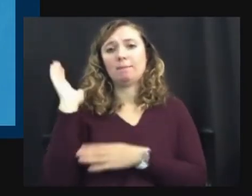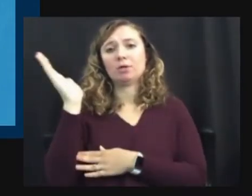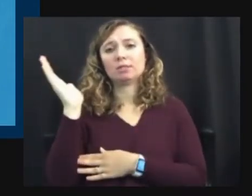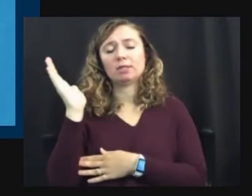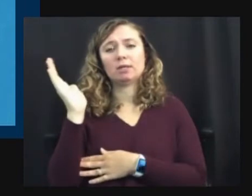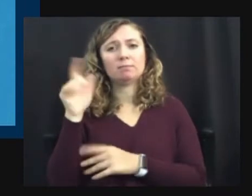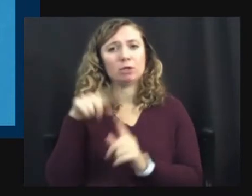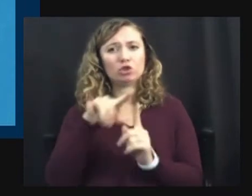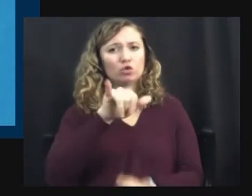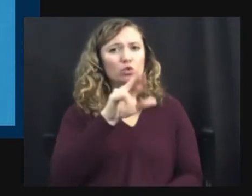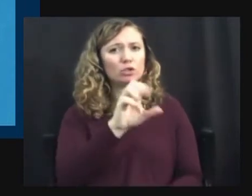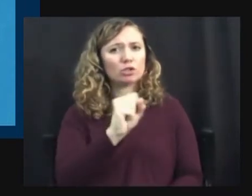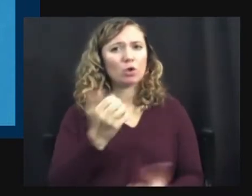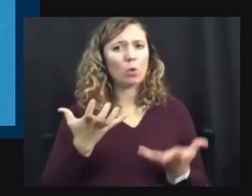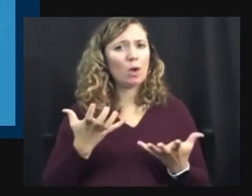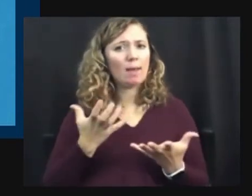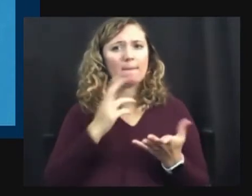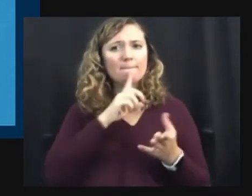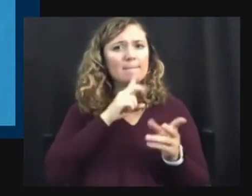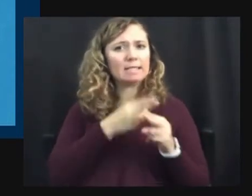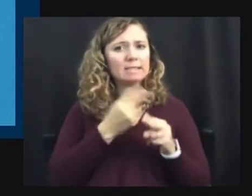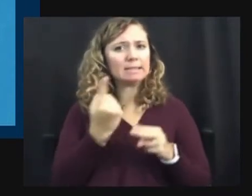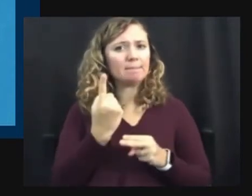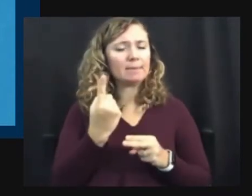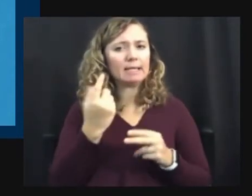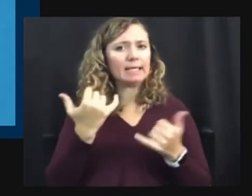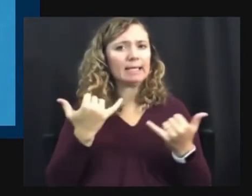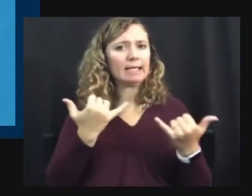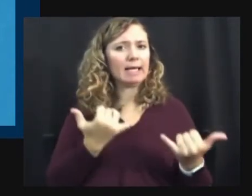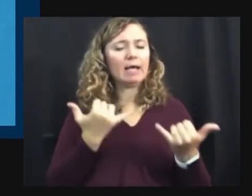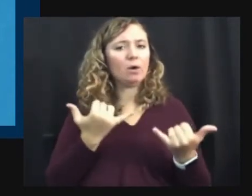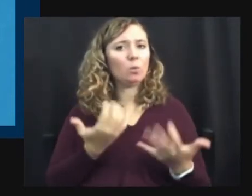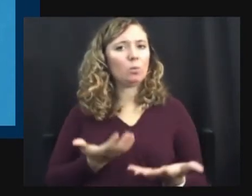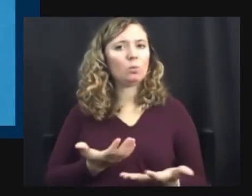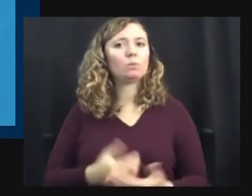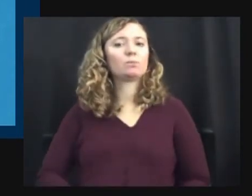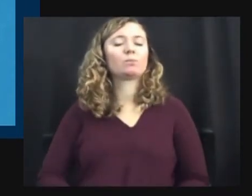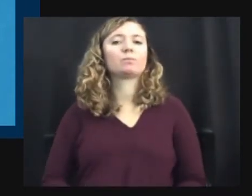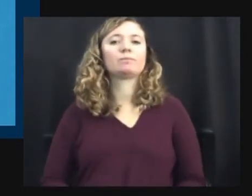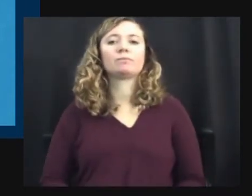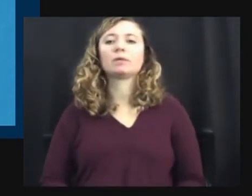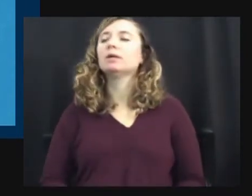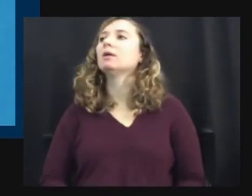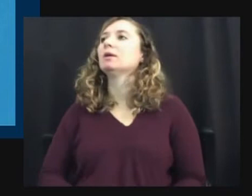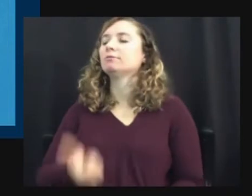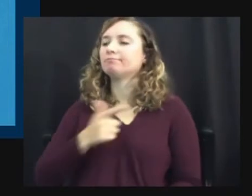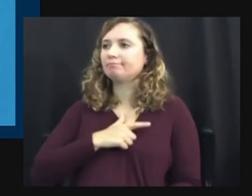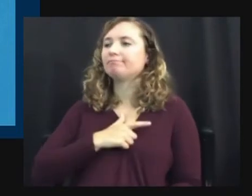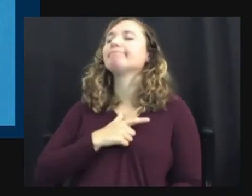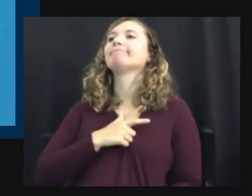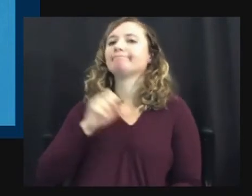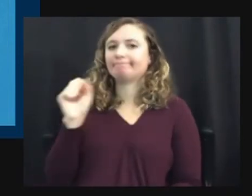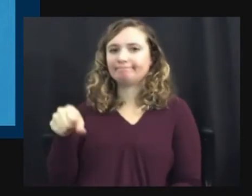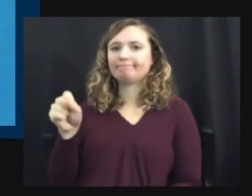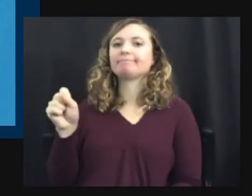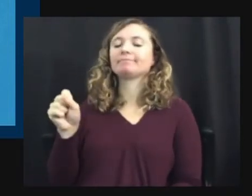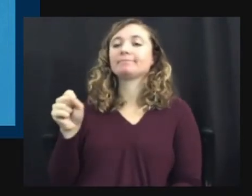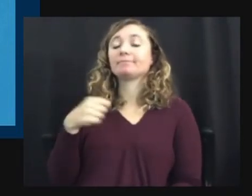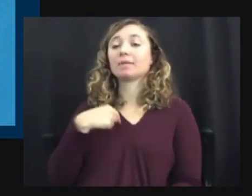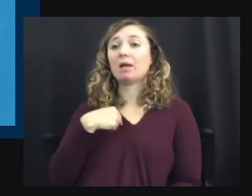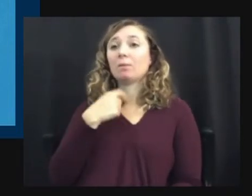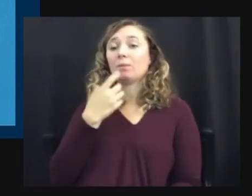did you have anything that you wanted to specifically add to that? I do. I would